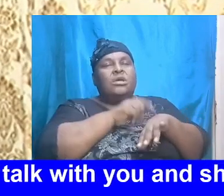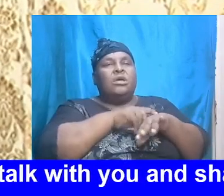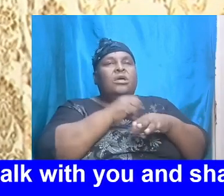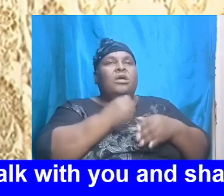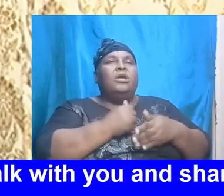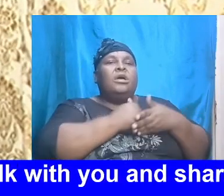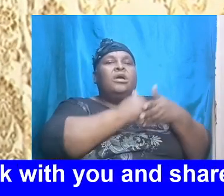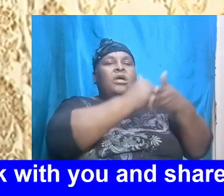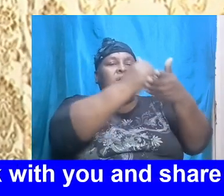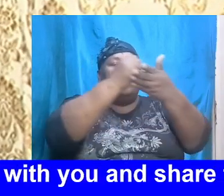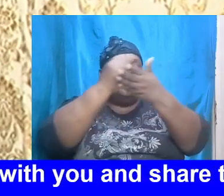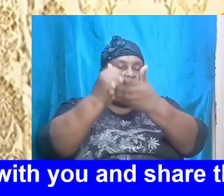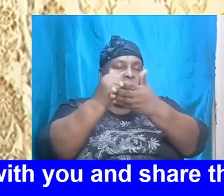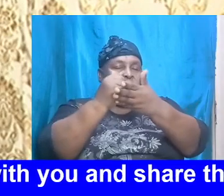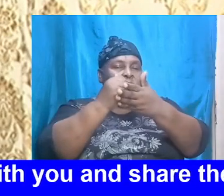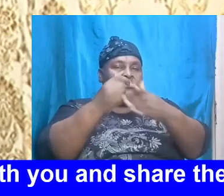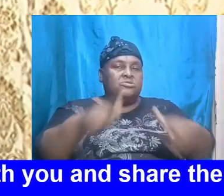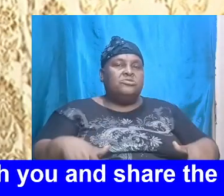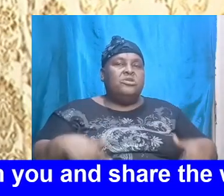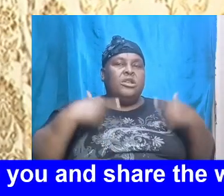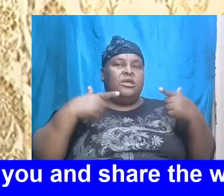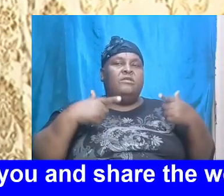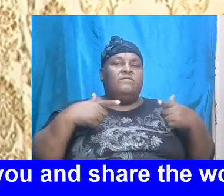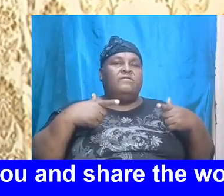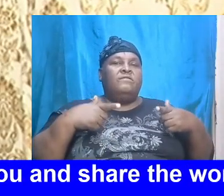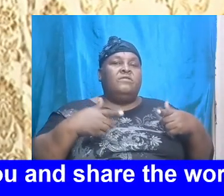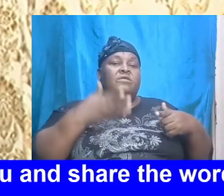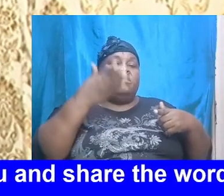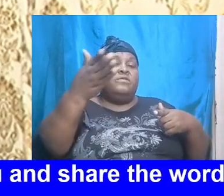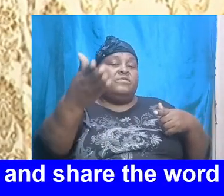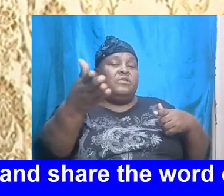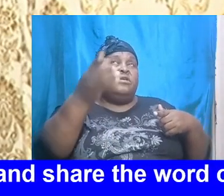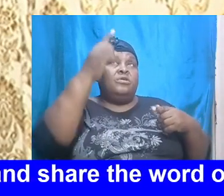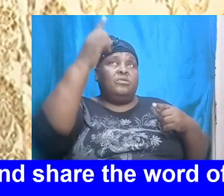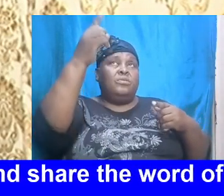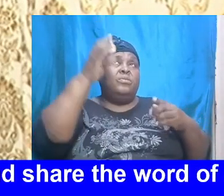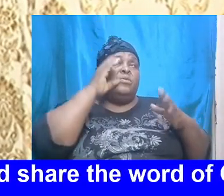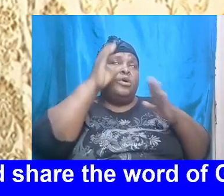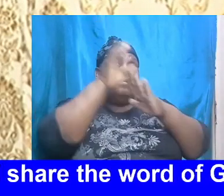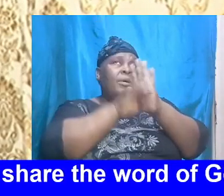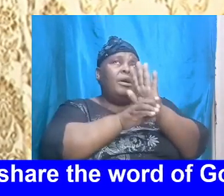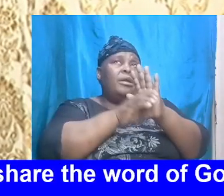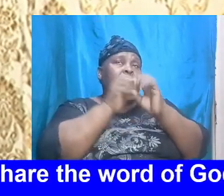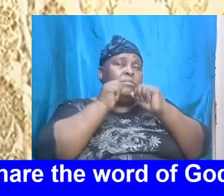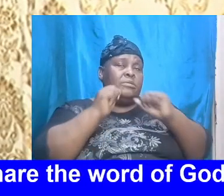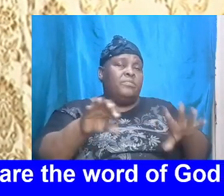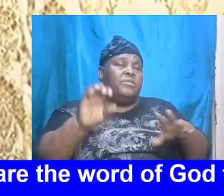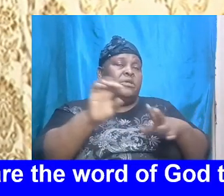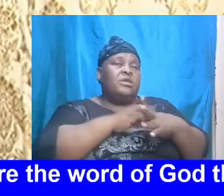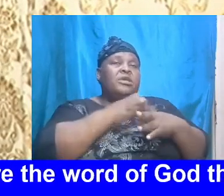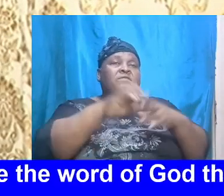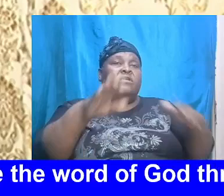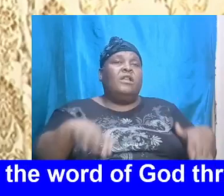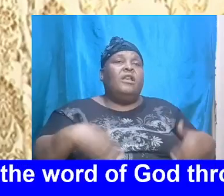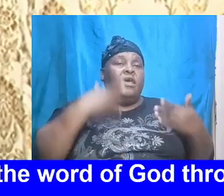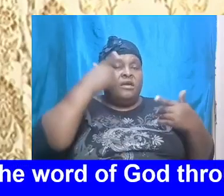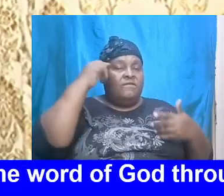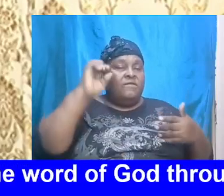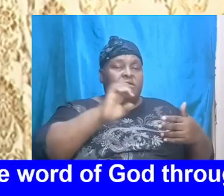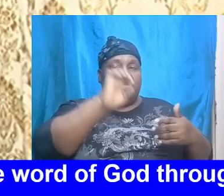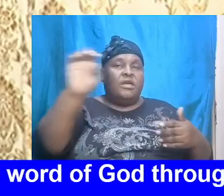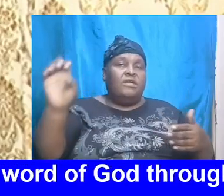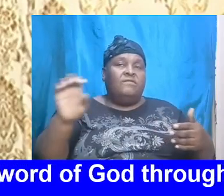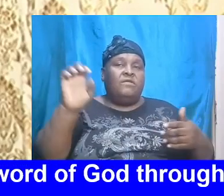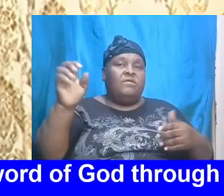that we have learned to our lives. In the name of Jesus, for dare you command the blessing, even life forevermore. In the mighty name of